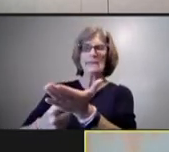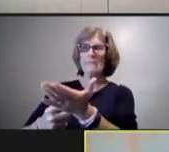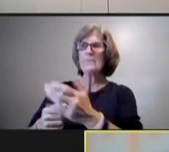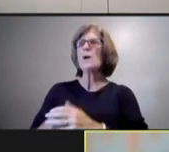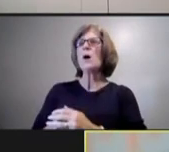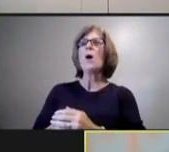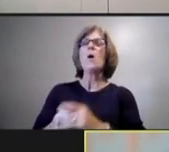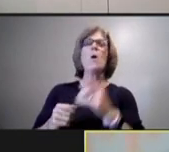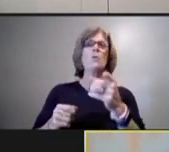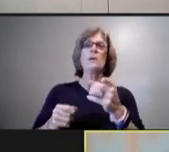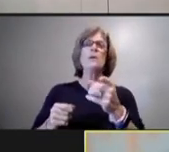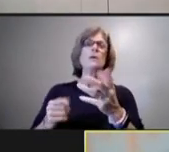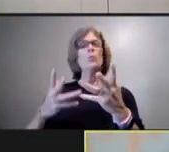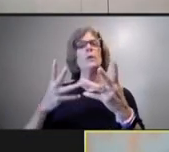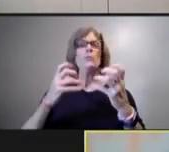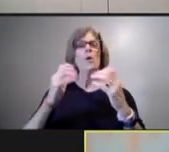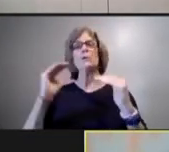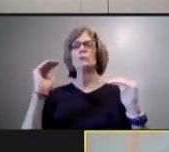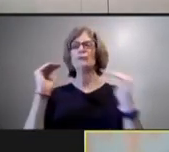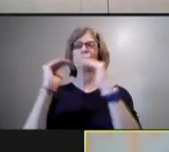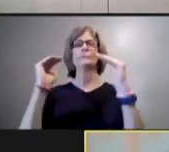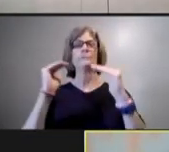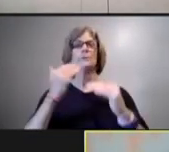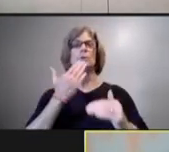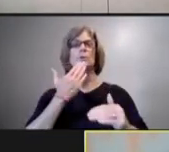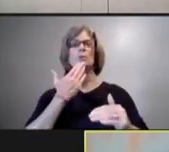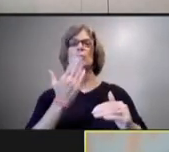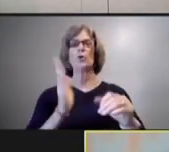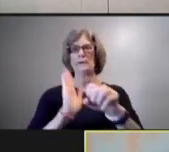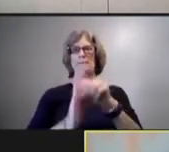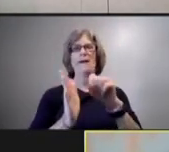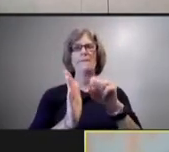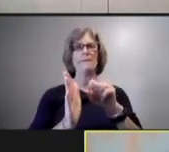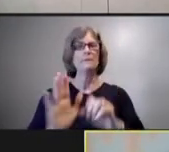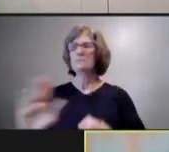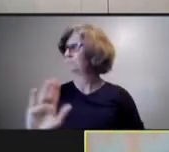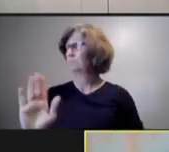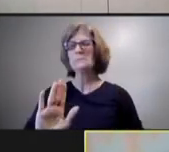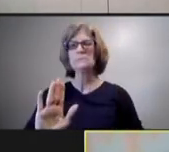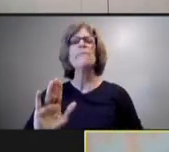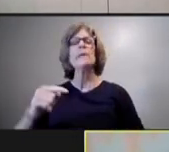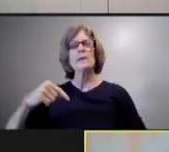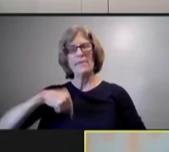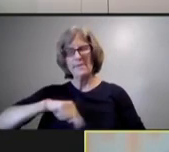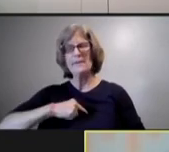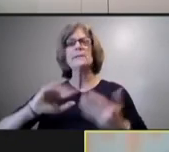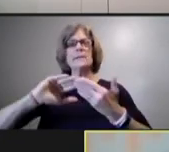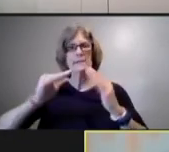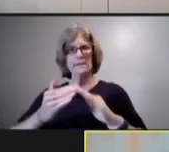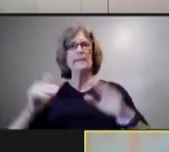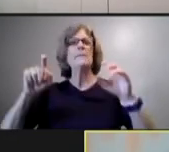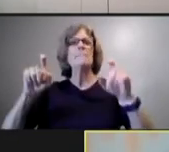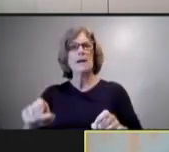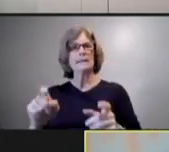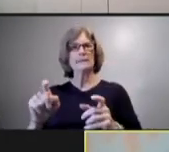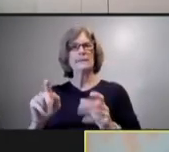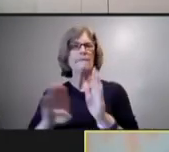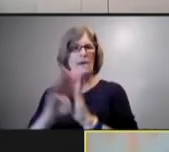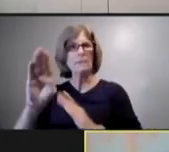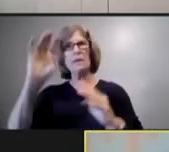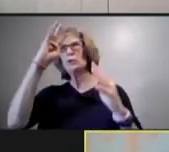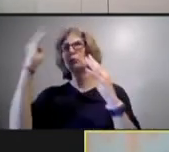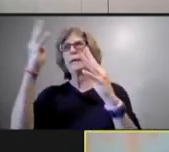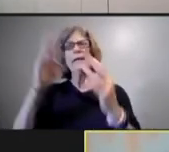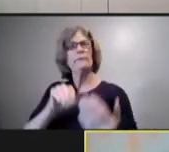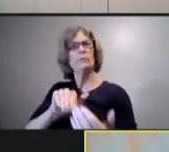the federal minimums, but about us as a city having a prioritization and a creative approach to how